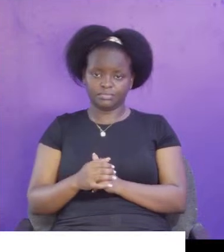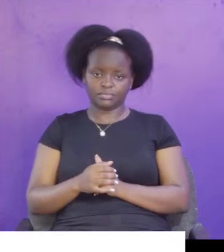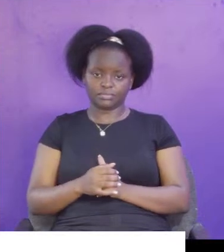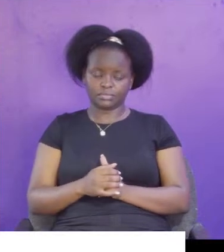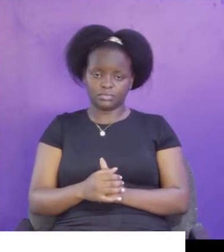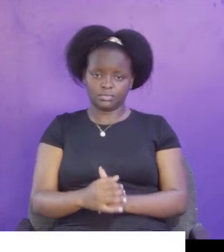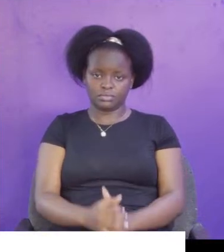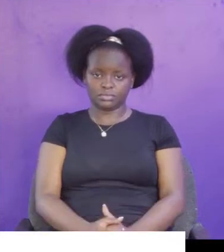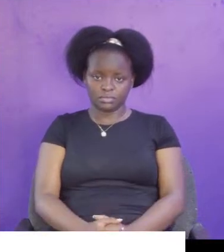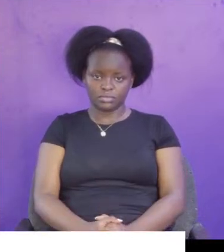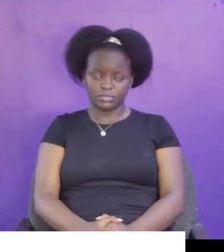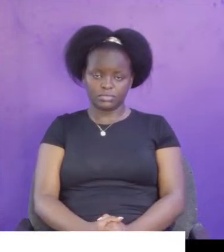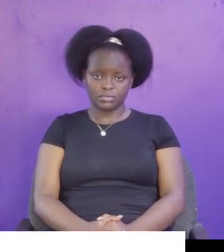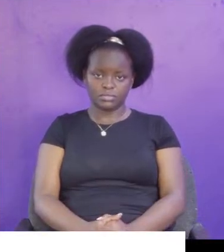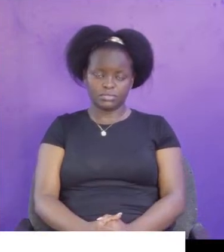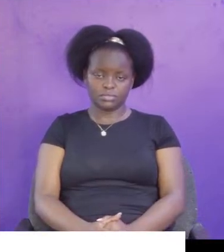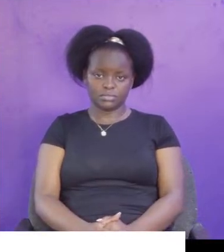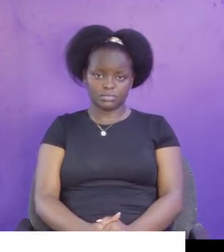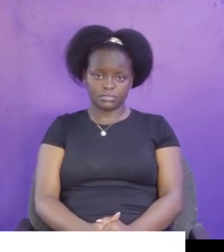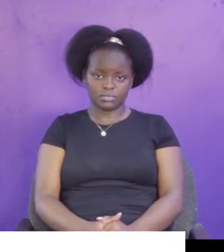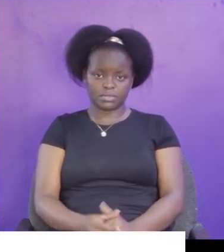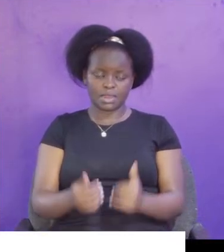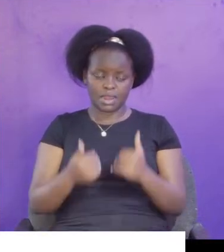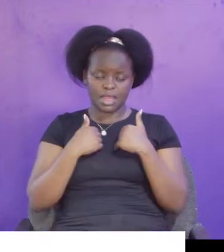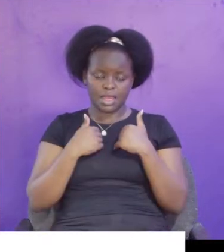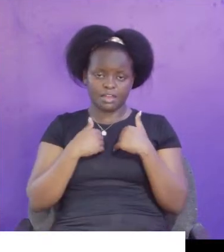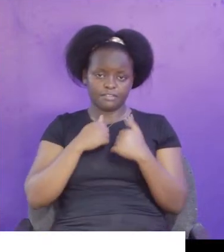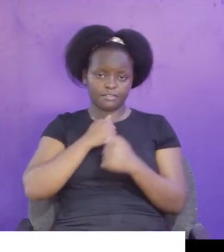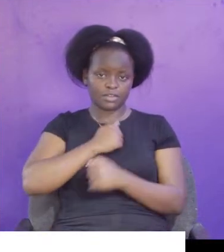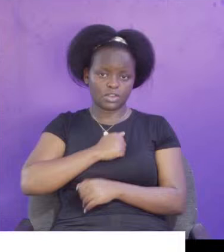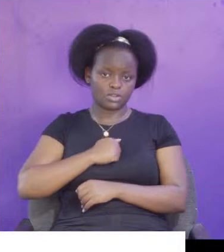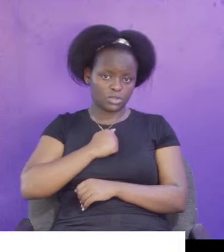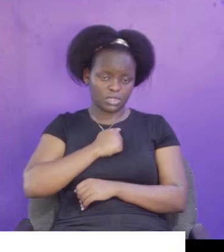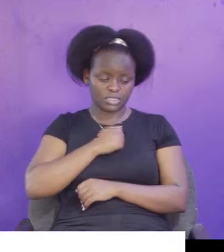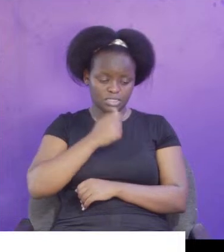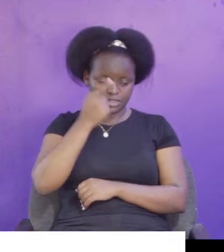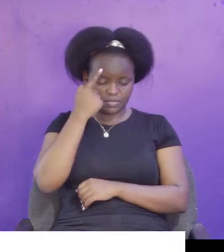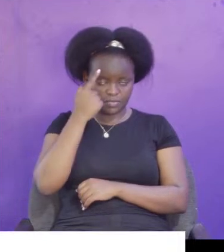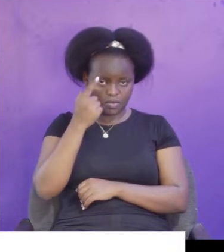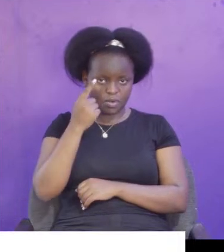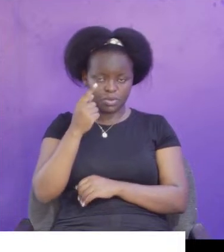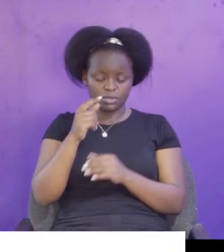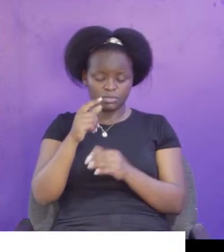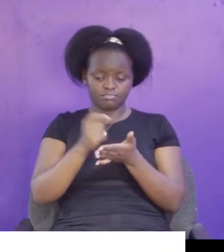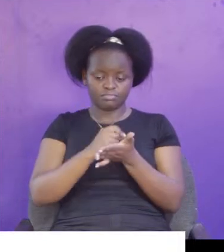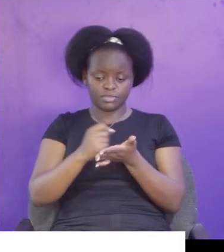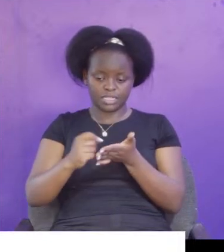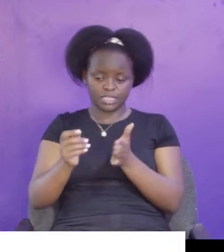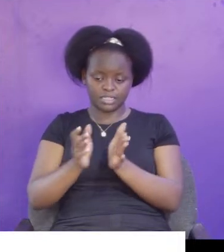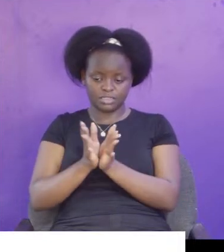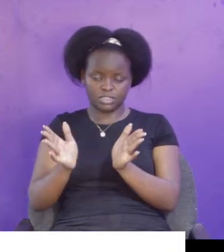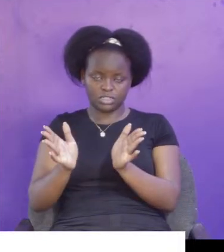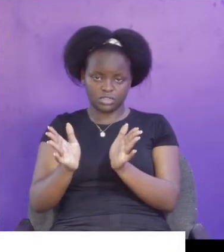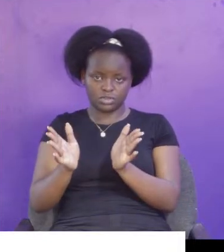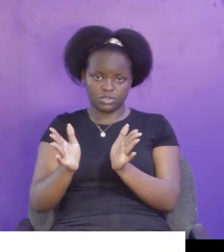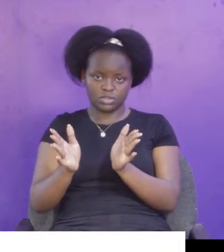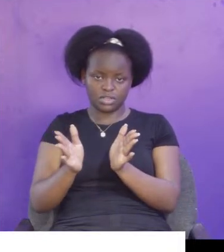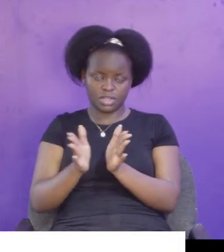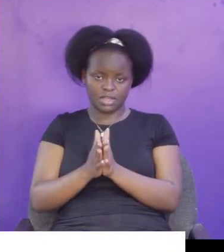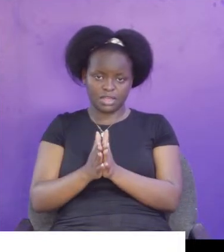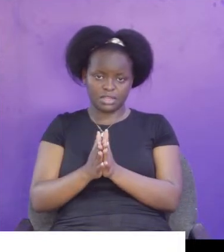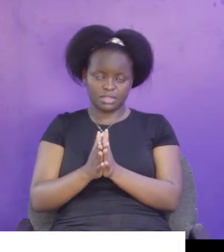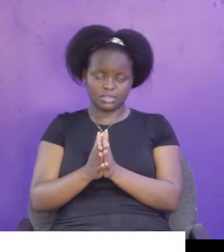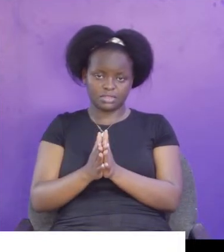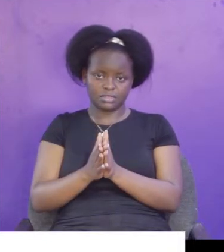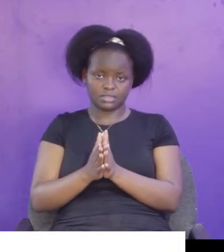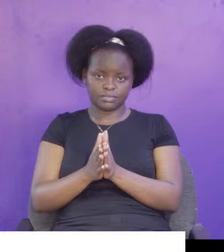We also have the condolences of the Under-Secretary General and the Executive Secretary of the